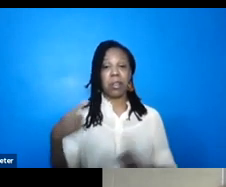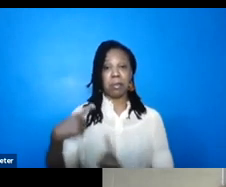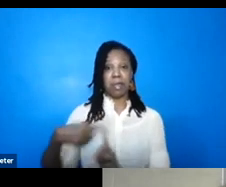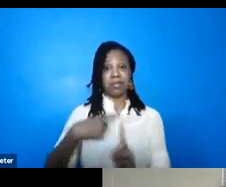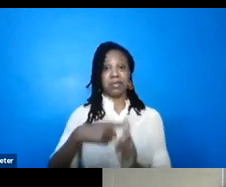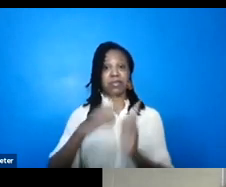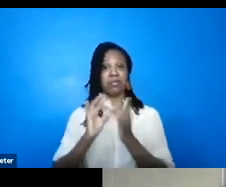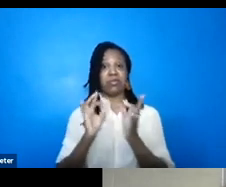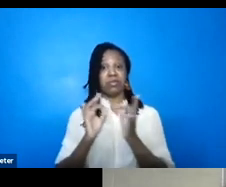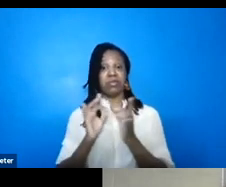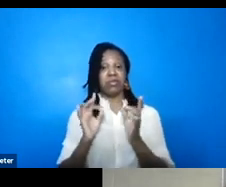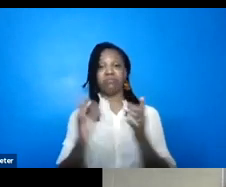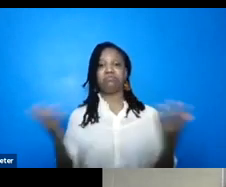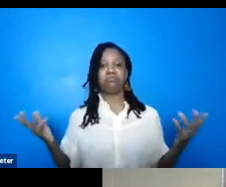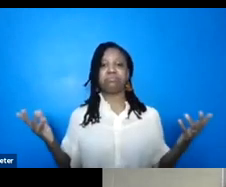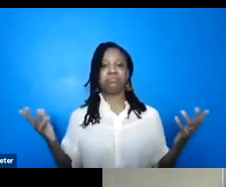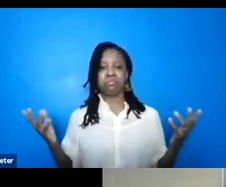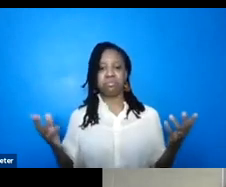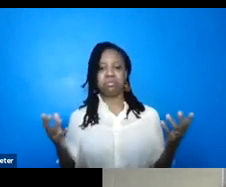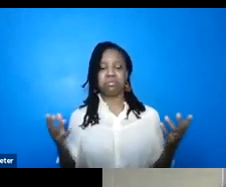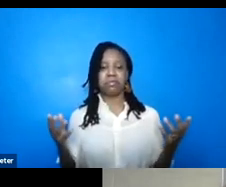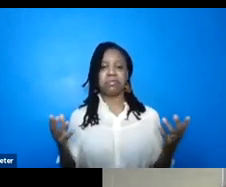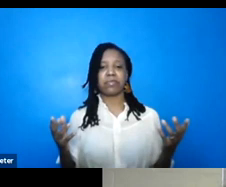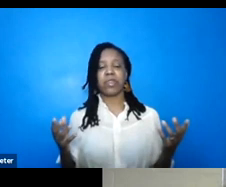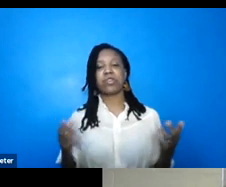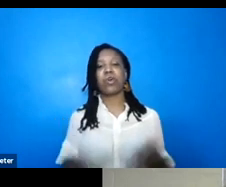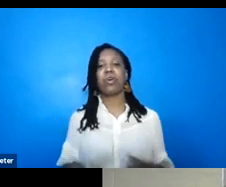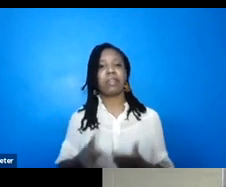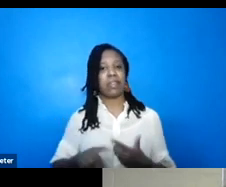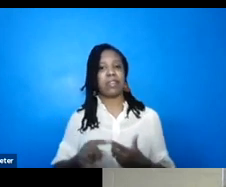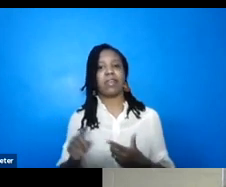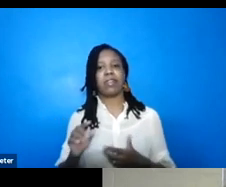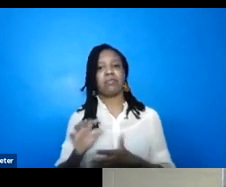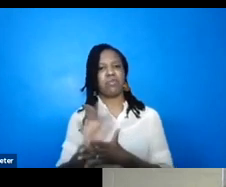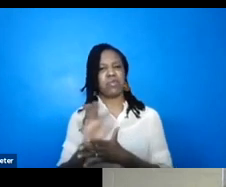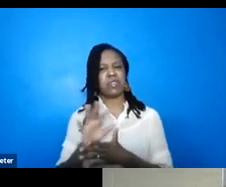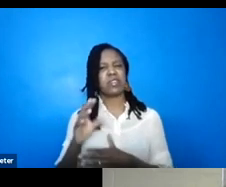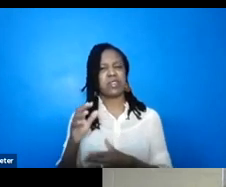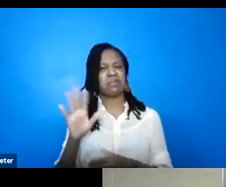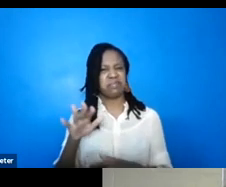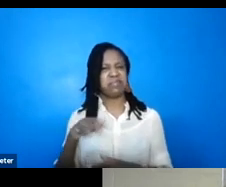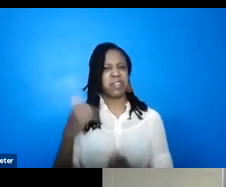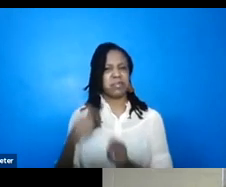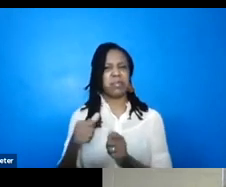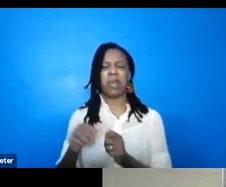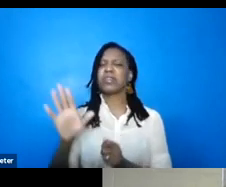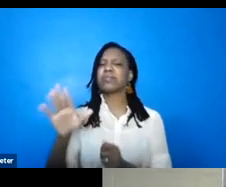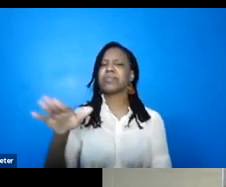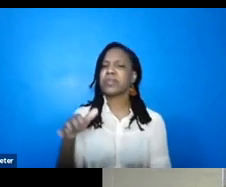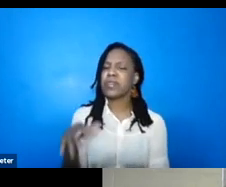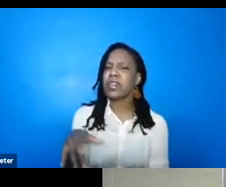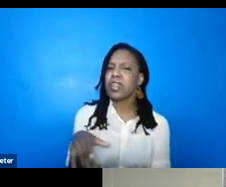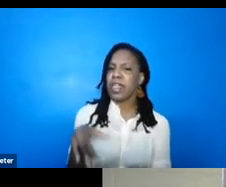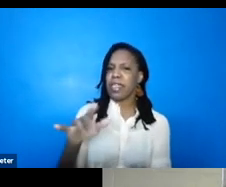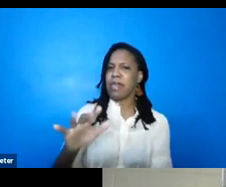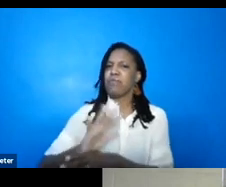like I said, the movies was that other one that I realized when I talked to the men there. I would call them and I asked them, like, to name that one movie that you